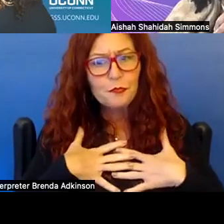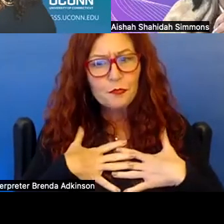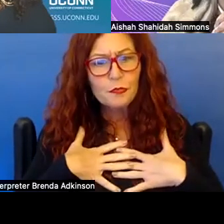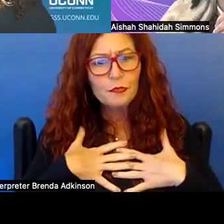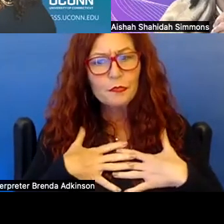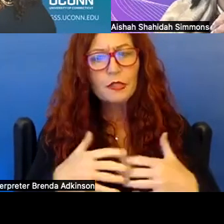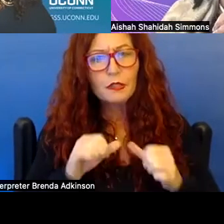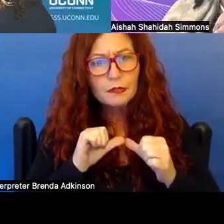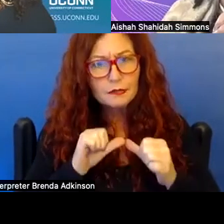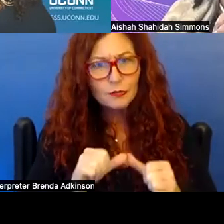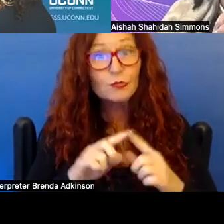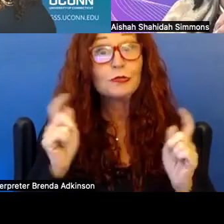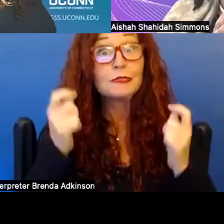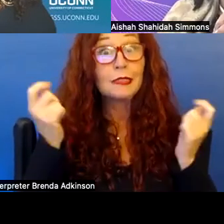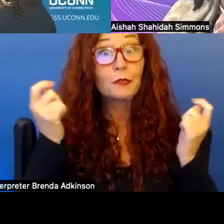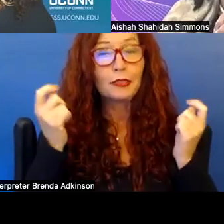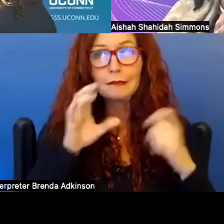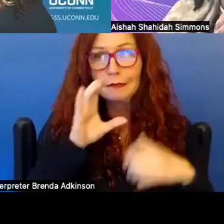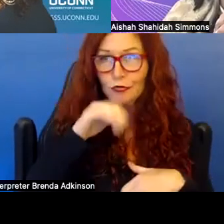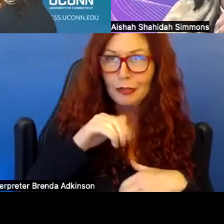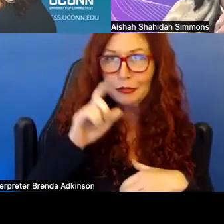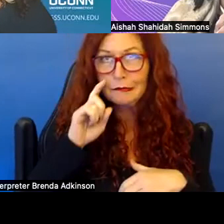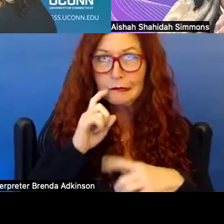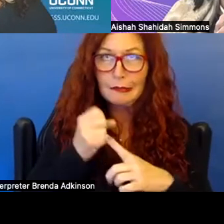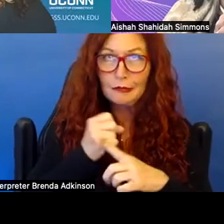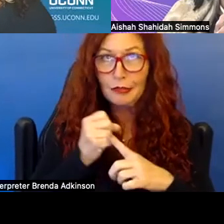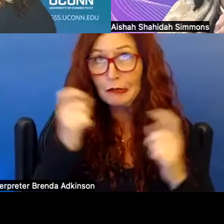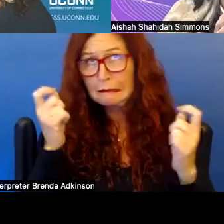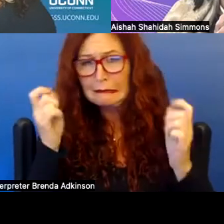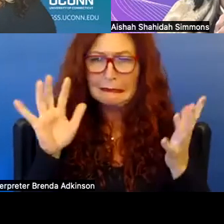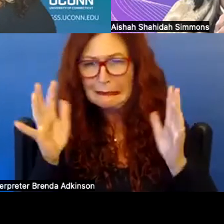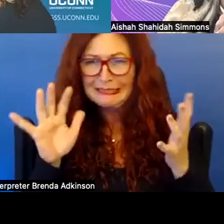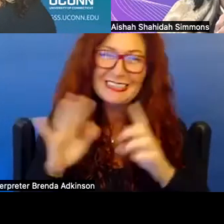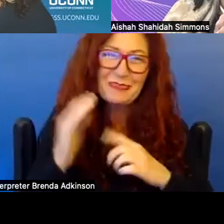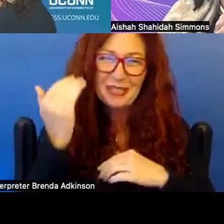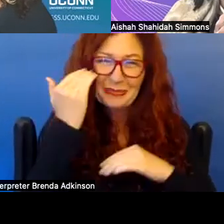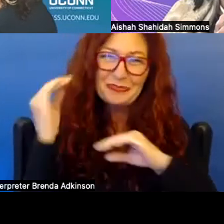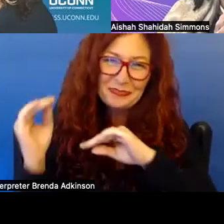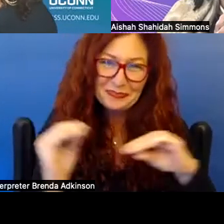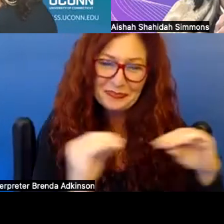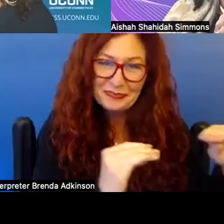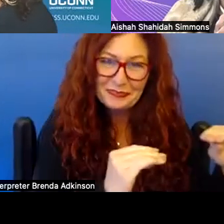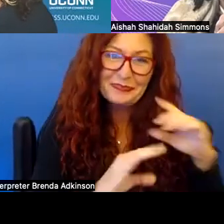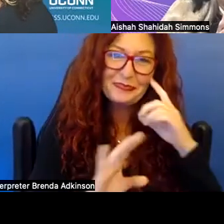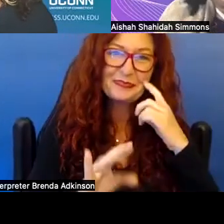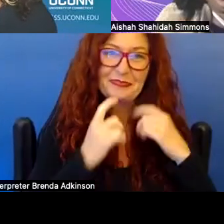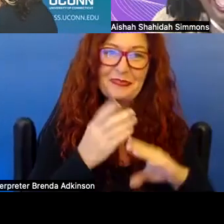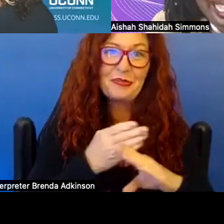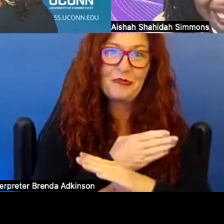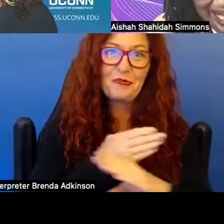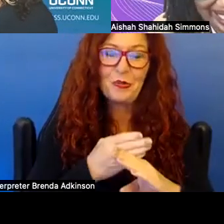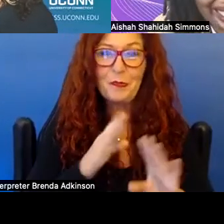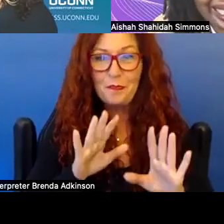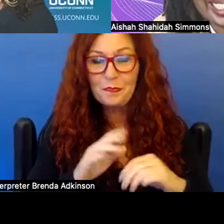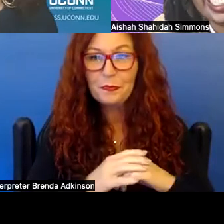celebrate, is a weird word, but Sexual Assault Awareness Month. But you're also not just closing us out because I mentioned Bad and Bougie, are you? I